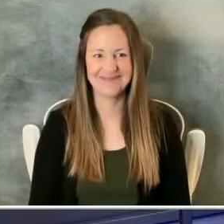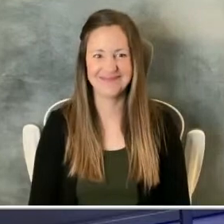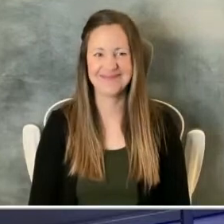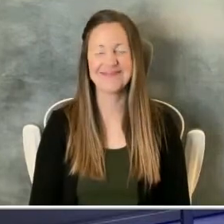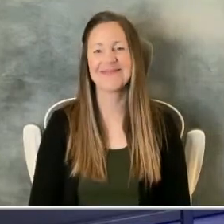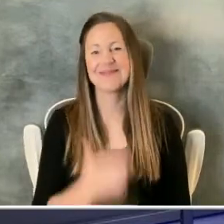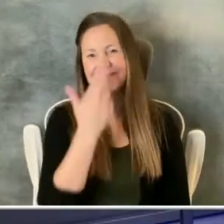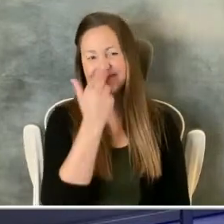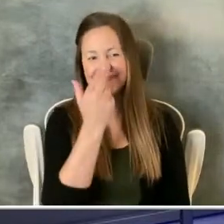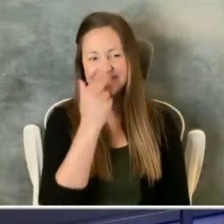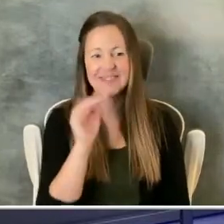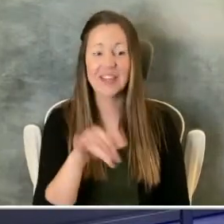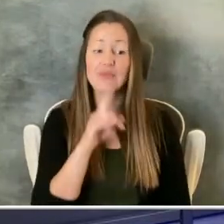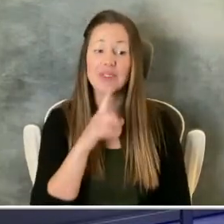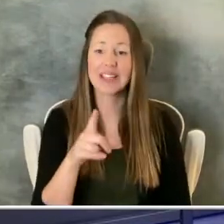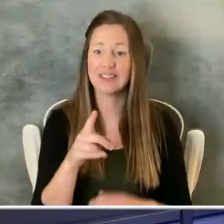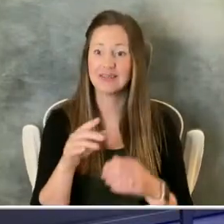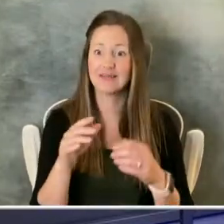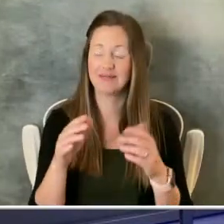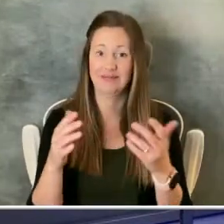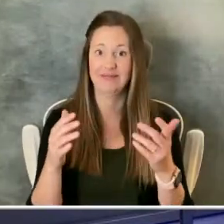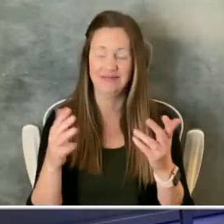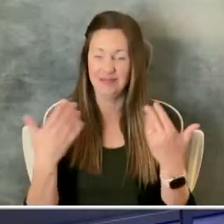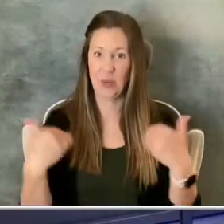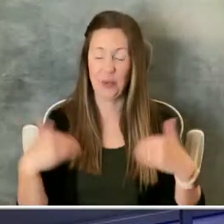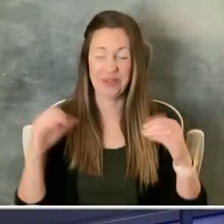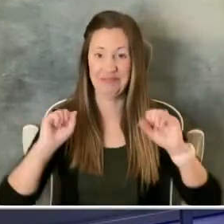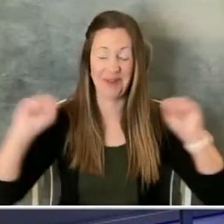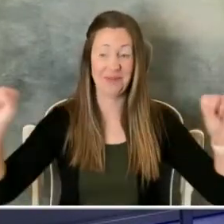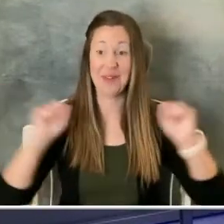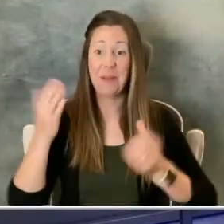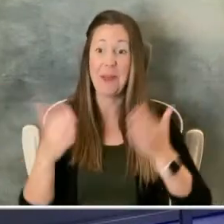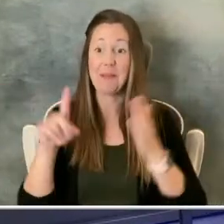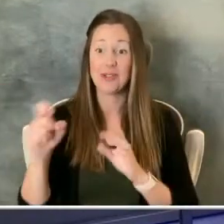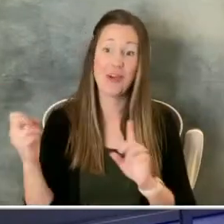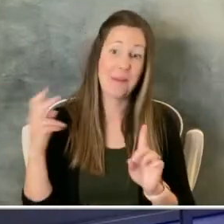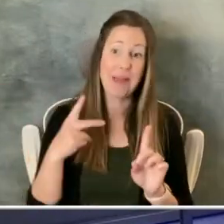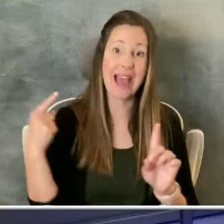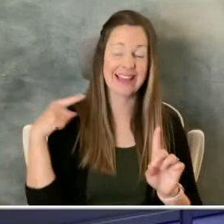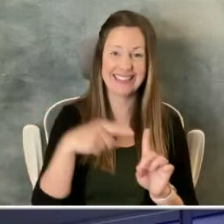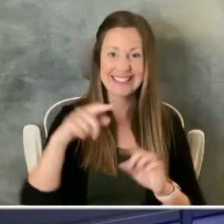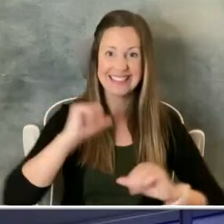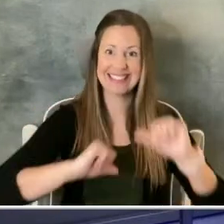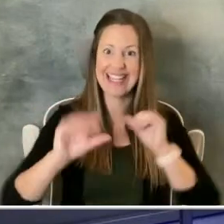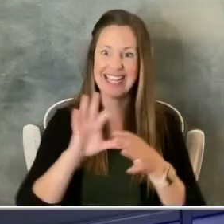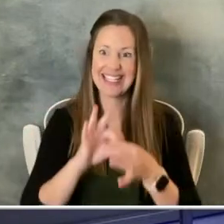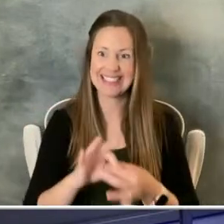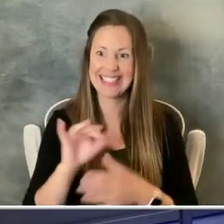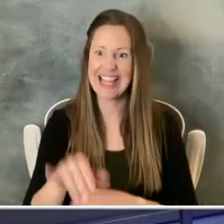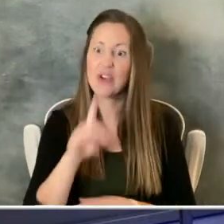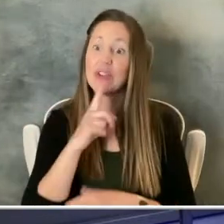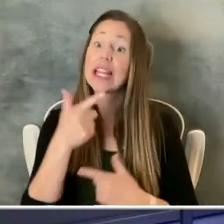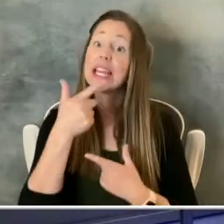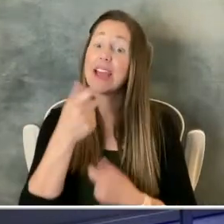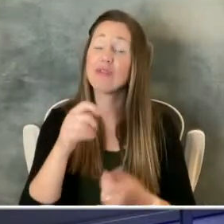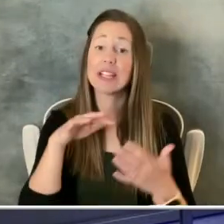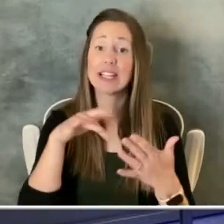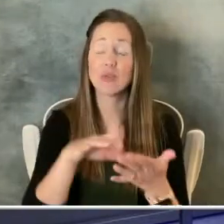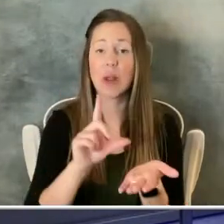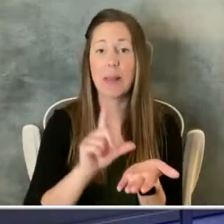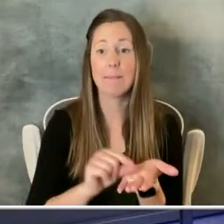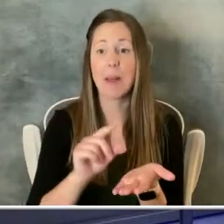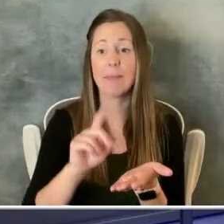really big workout right now. Maybe we should get back to the science about this. That was an interesting study published in the Journal of